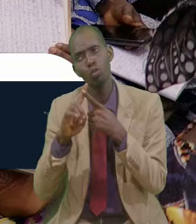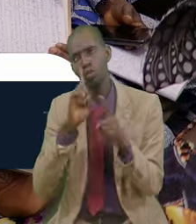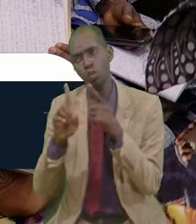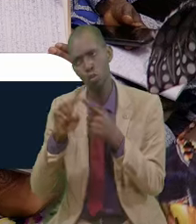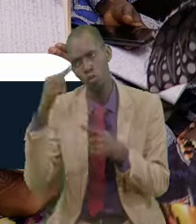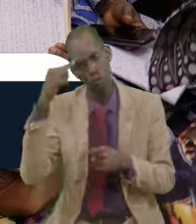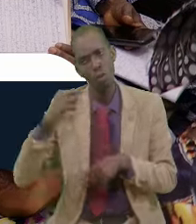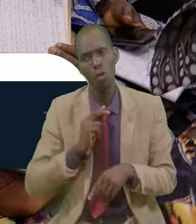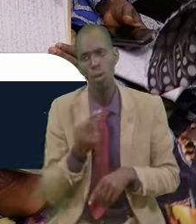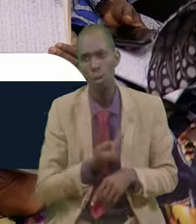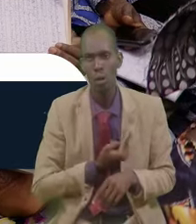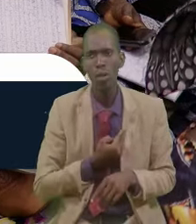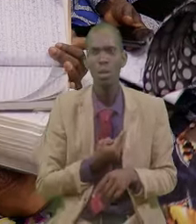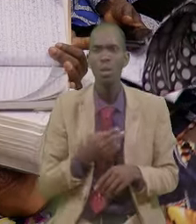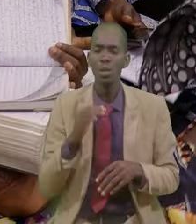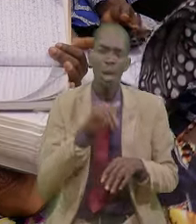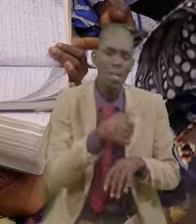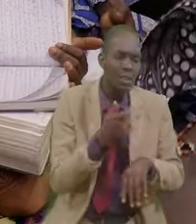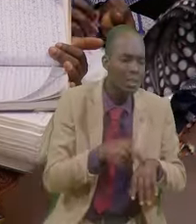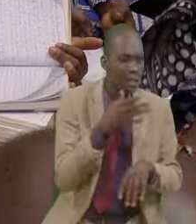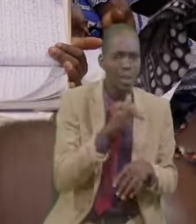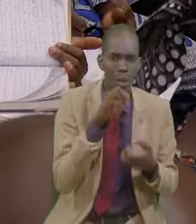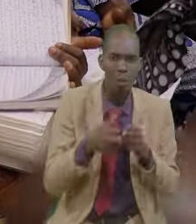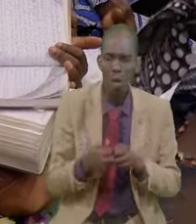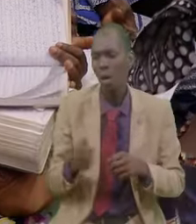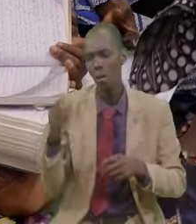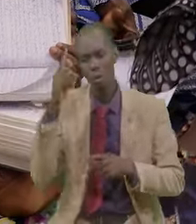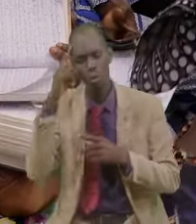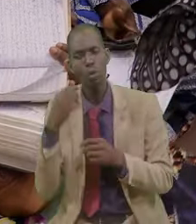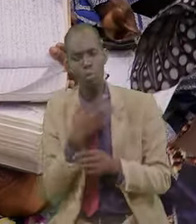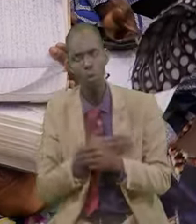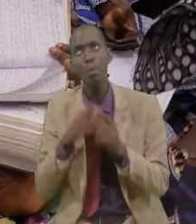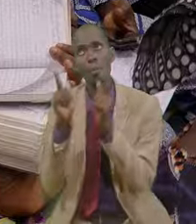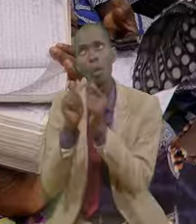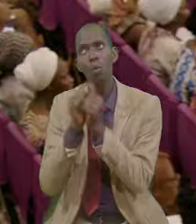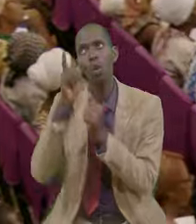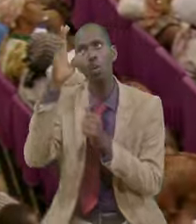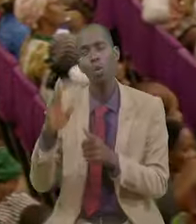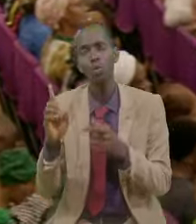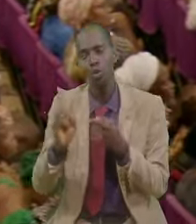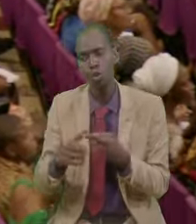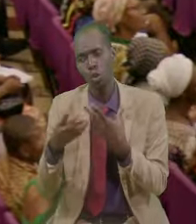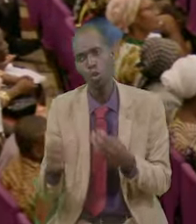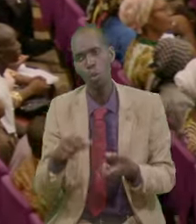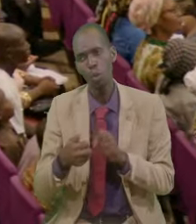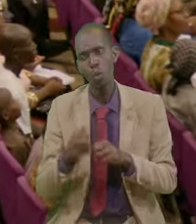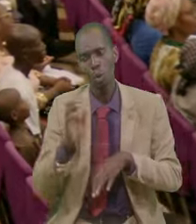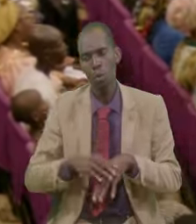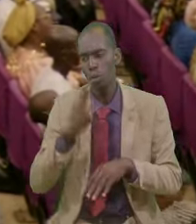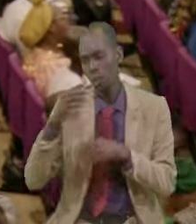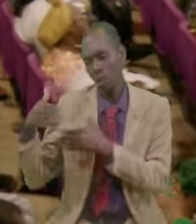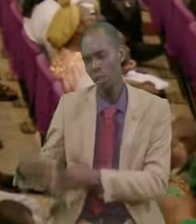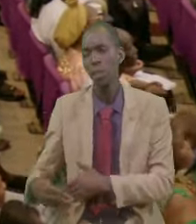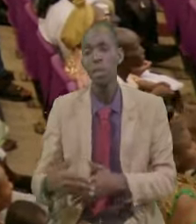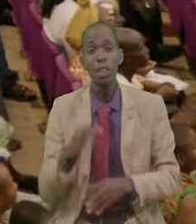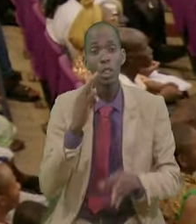Moses, whatever the problem, by the Red Sea, we know you can, this problem will solve. You and God, if we cannot pray, Moses